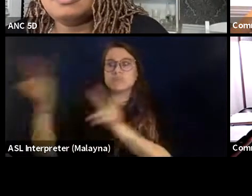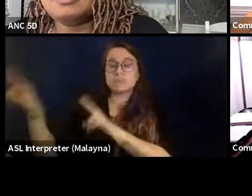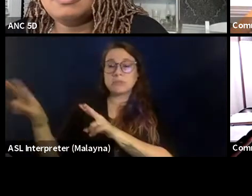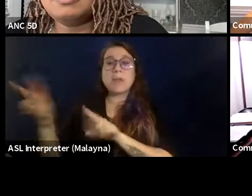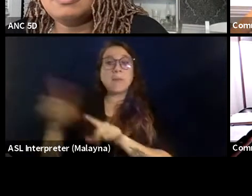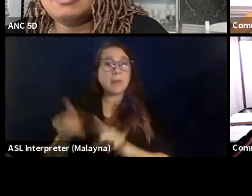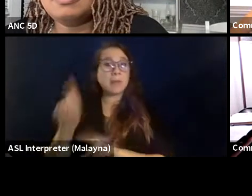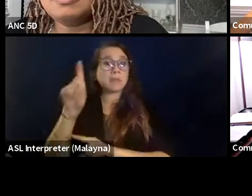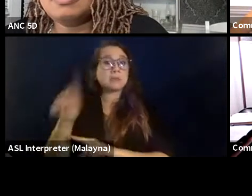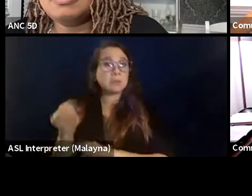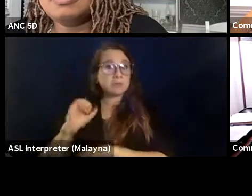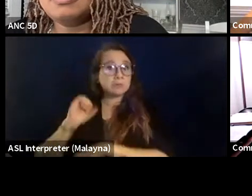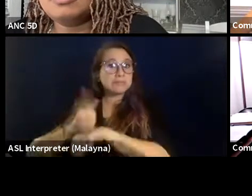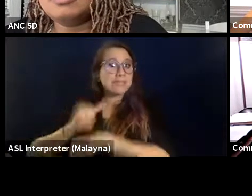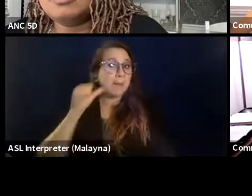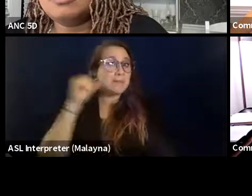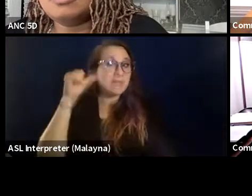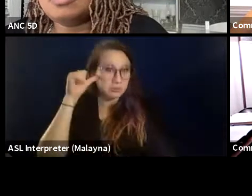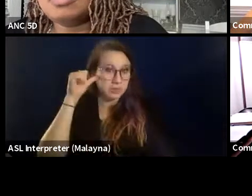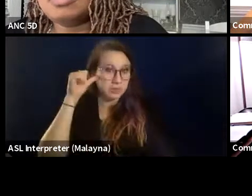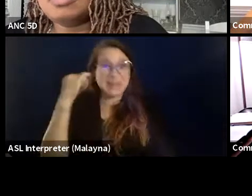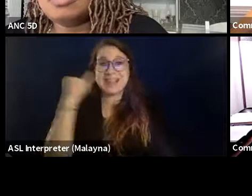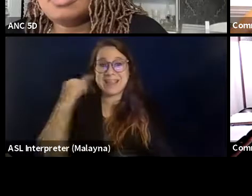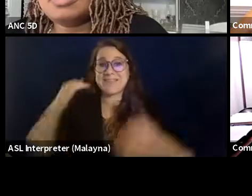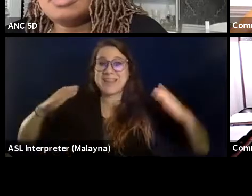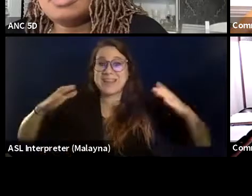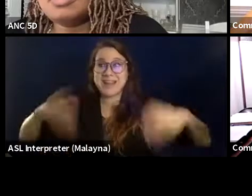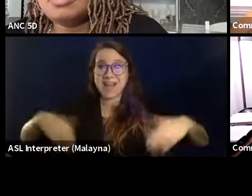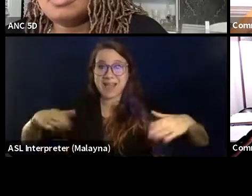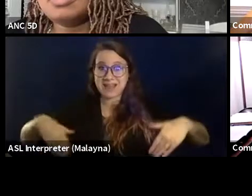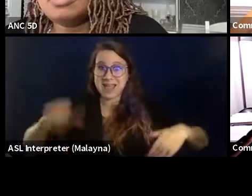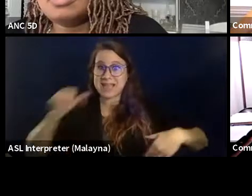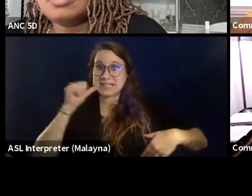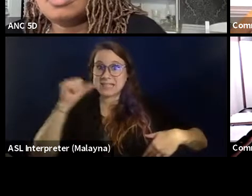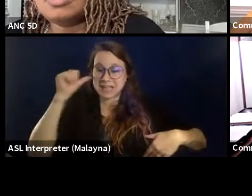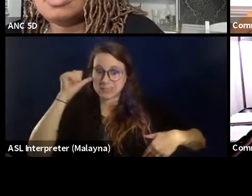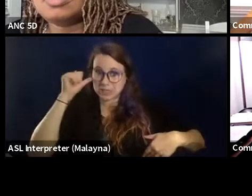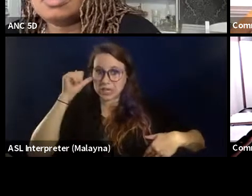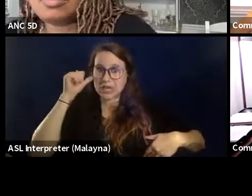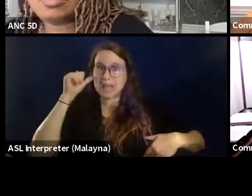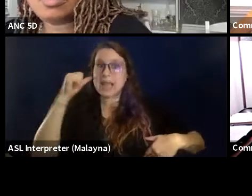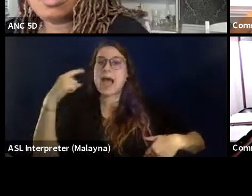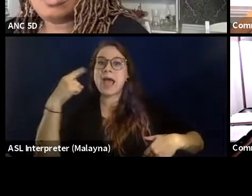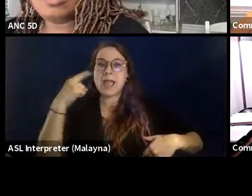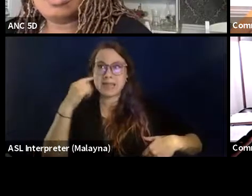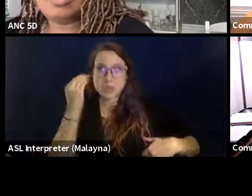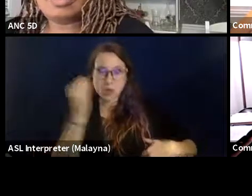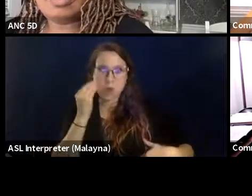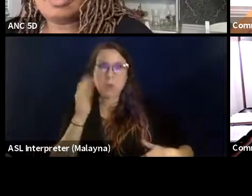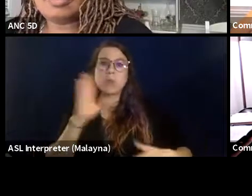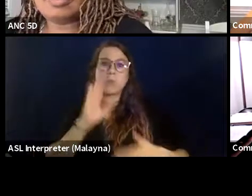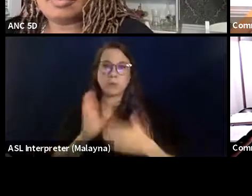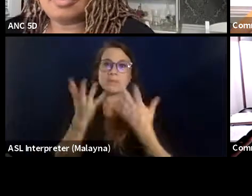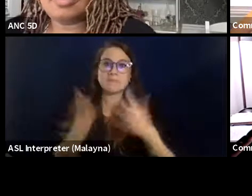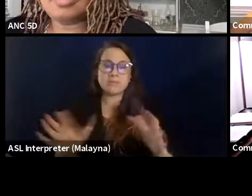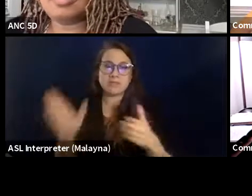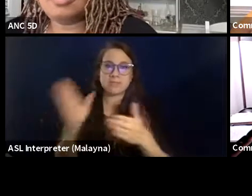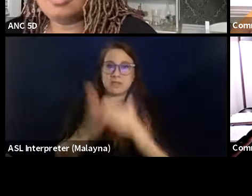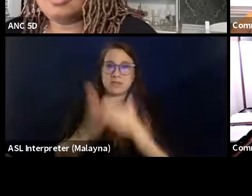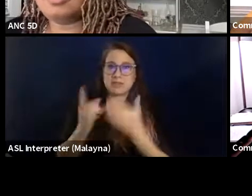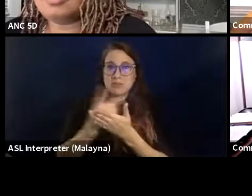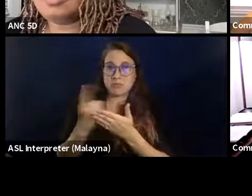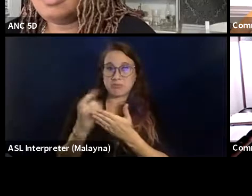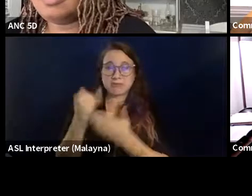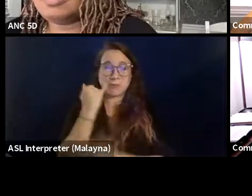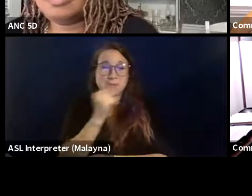to be installed yesterday. If they weren't installed yesterday, I know that they'll be done by the end of the week. So if we can be patient at